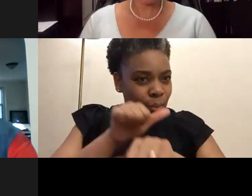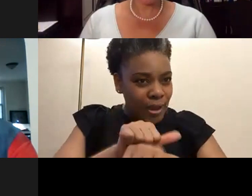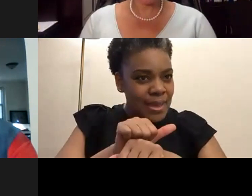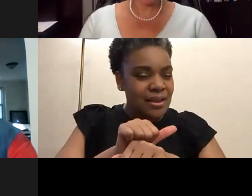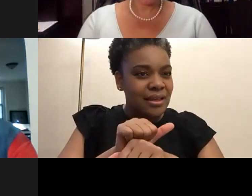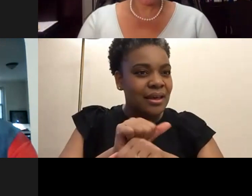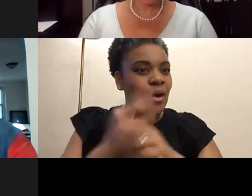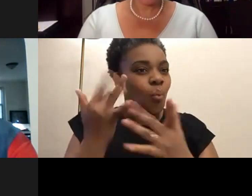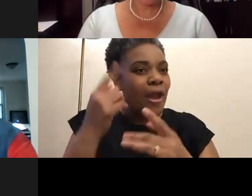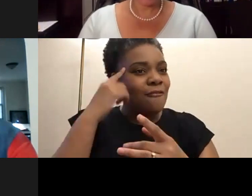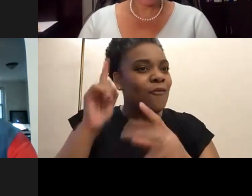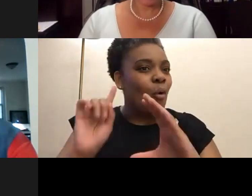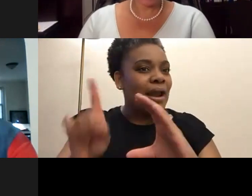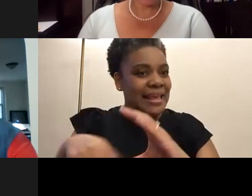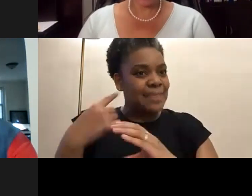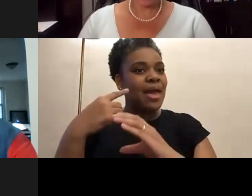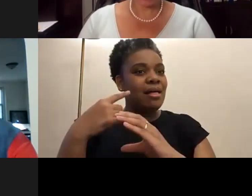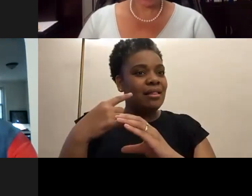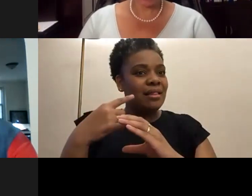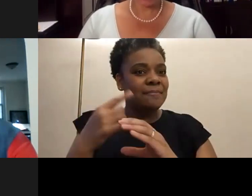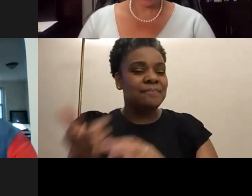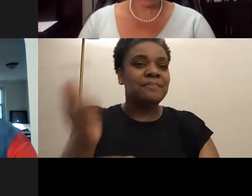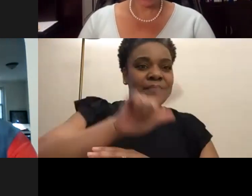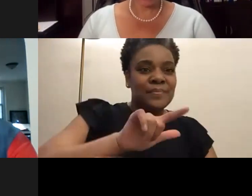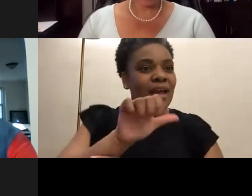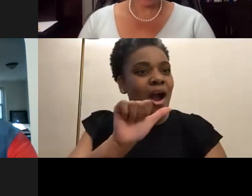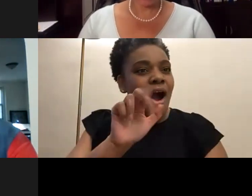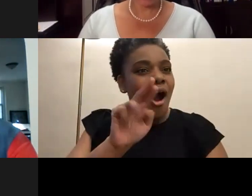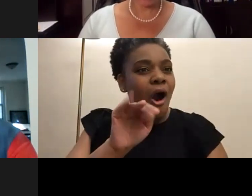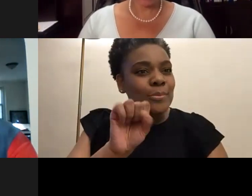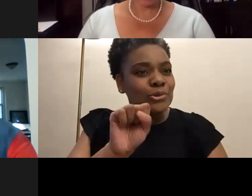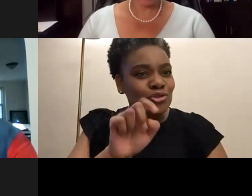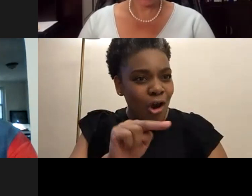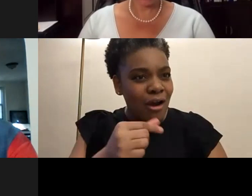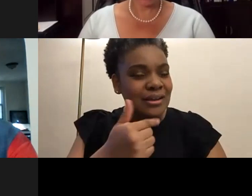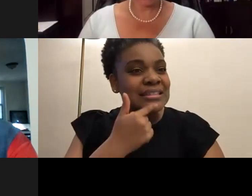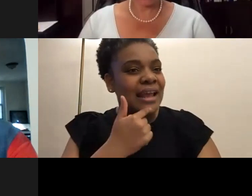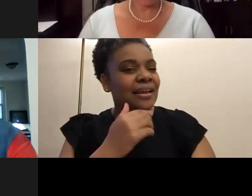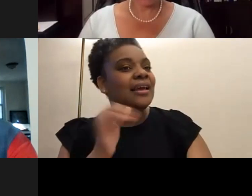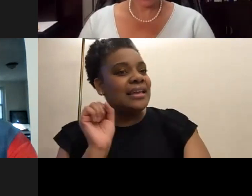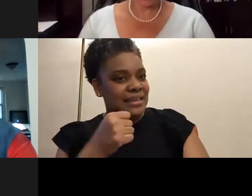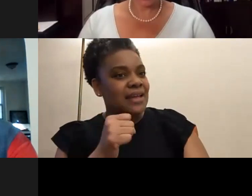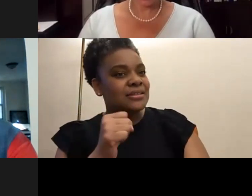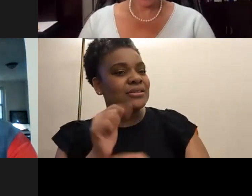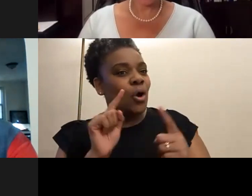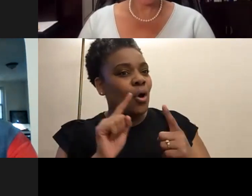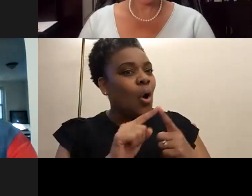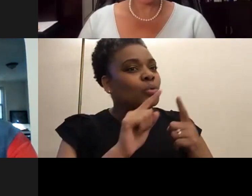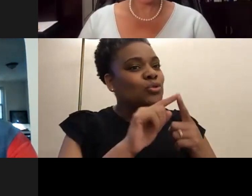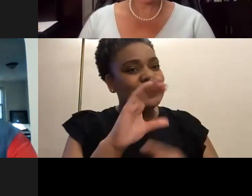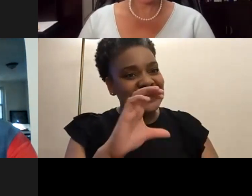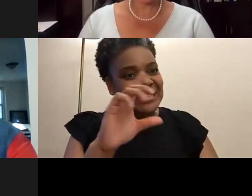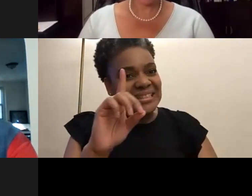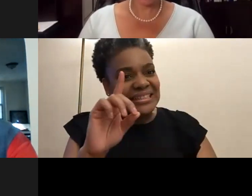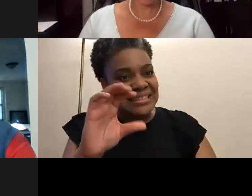Yes, just go to cdc.gov, and then once you go in, and they're going to give you the different states and the locations, and exactly what